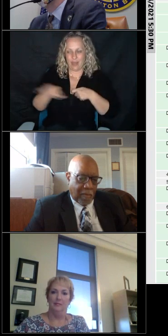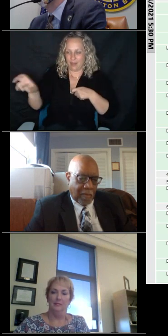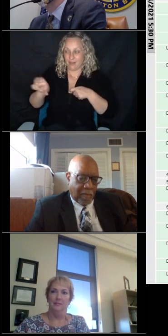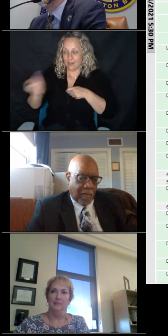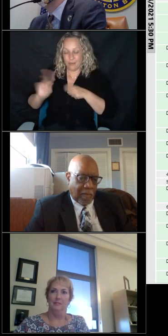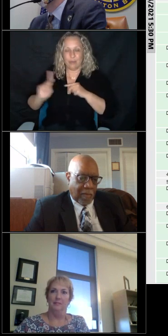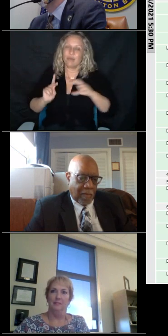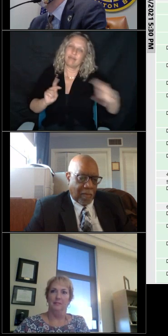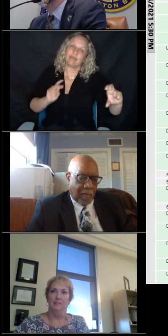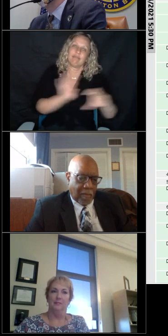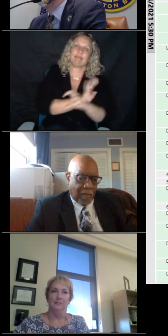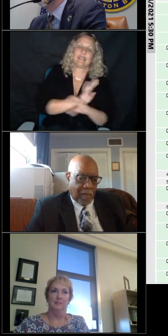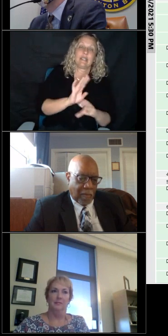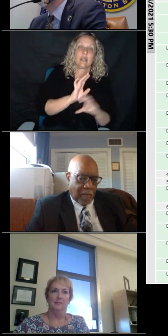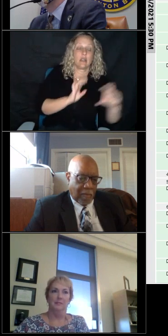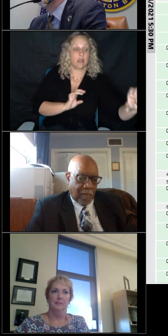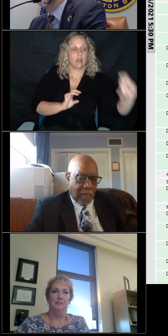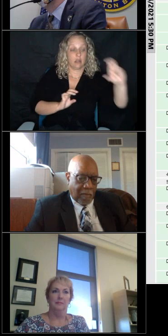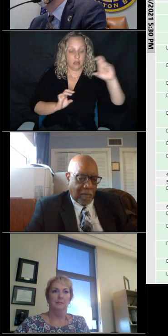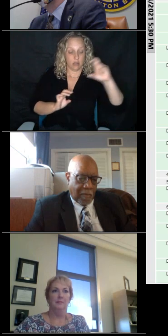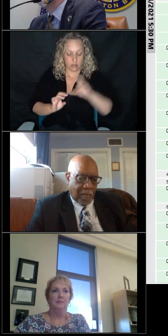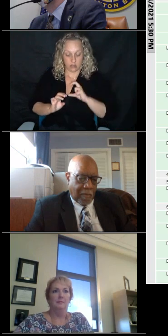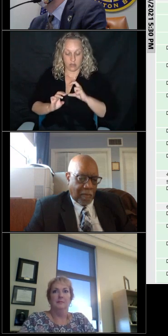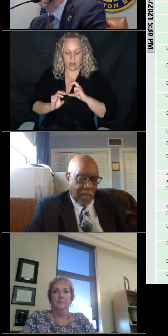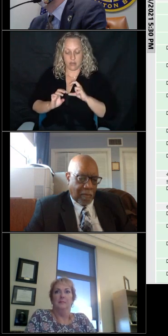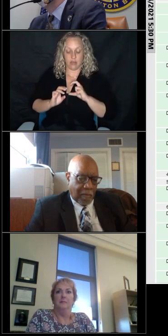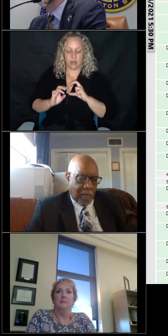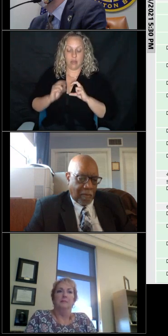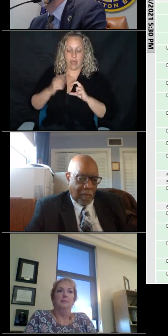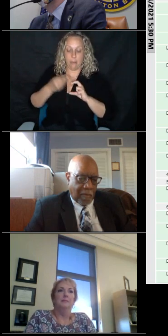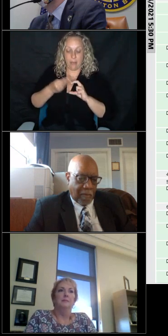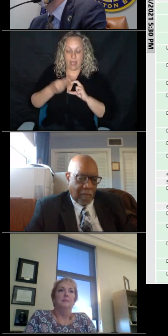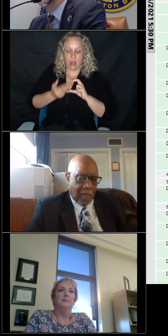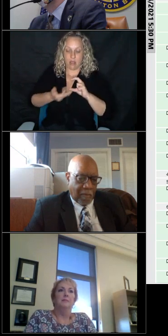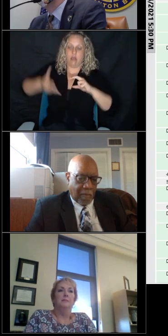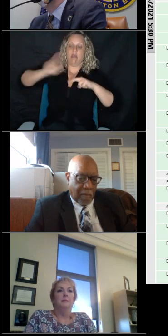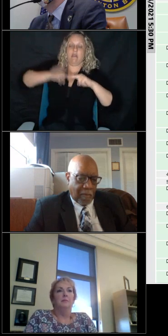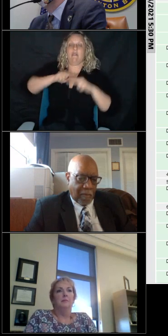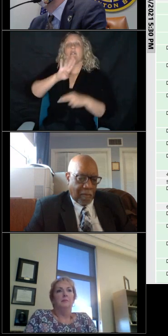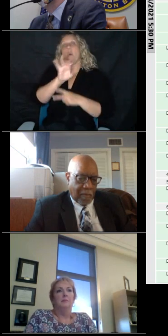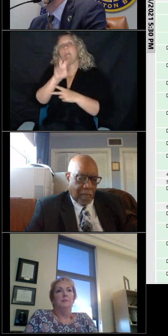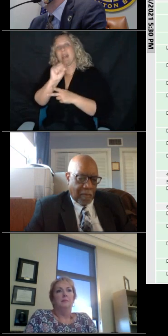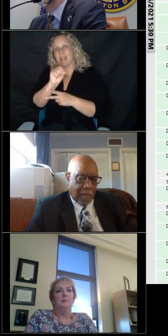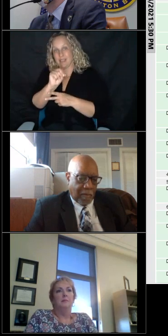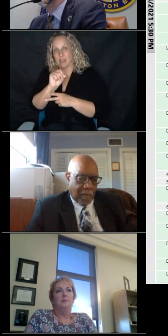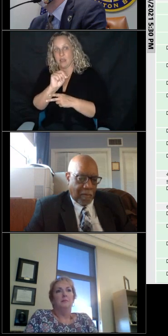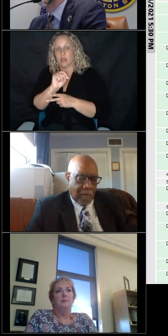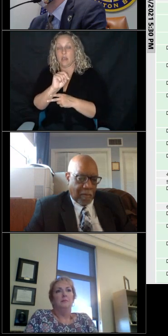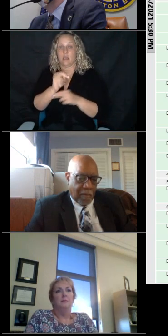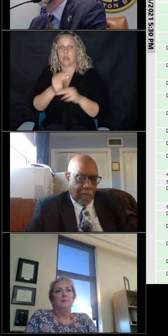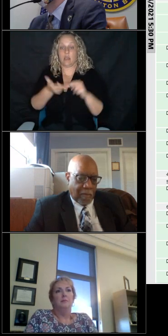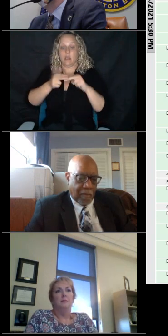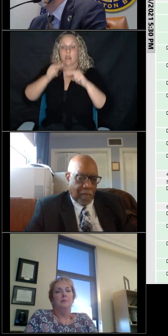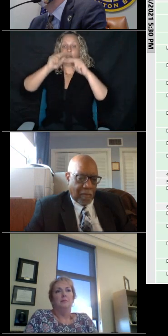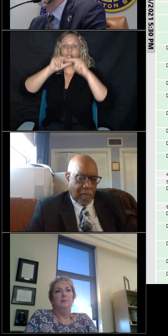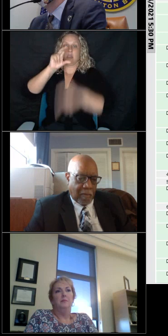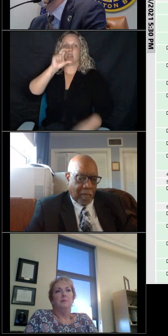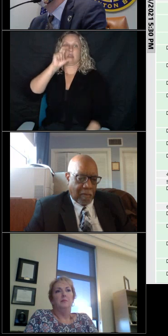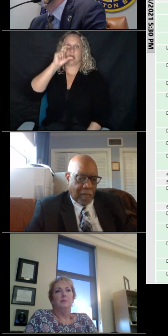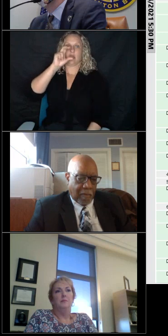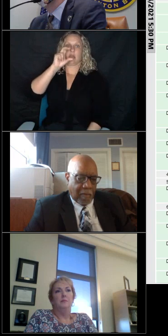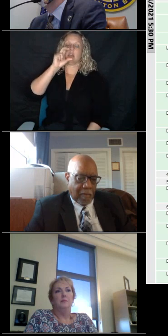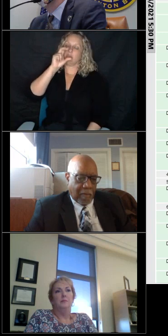eventually when that fund gets back to $4 billion, which is where it should be, they will take the money and use it for the